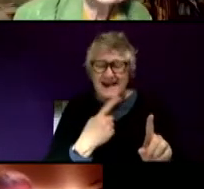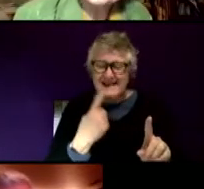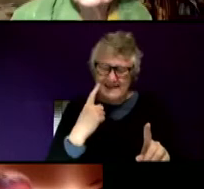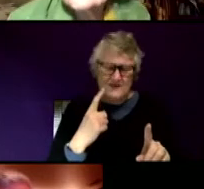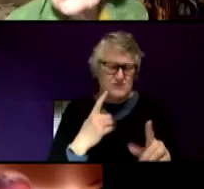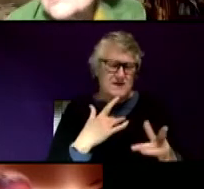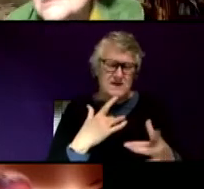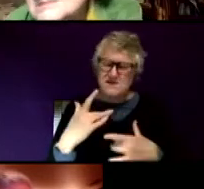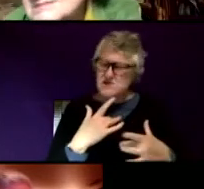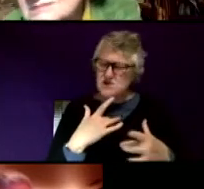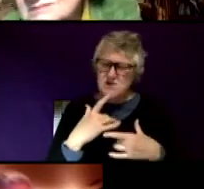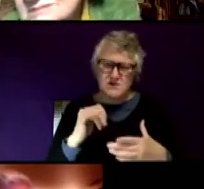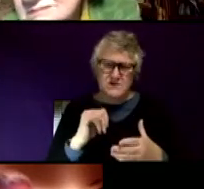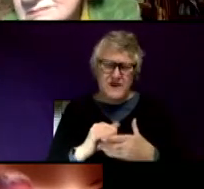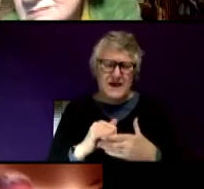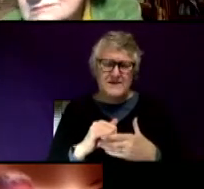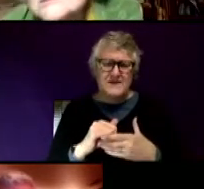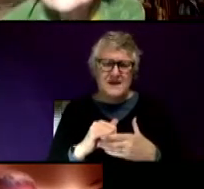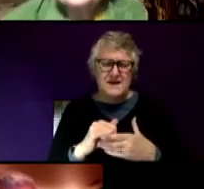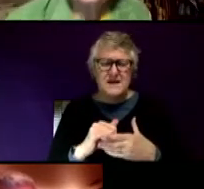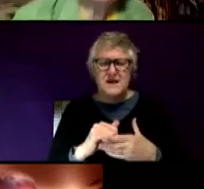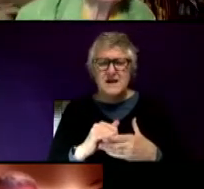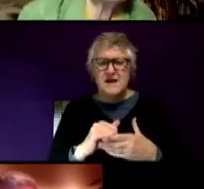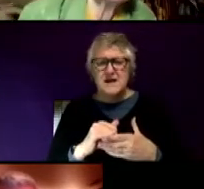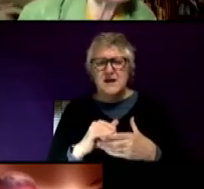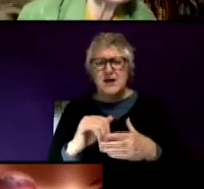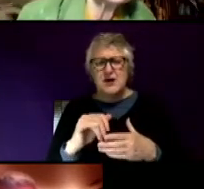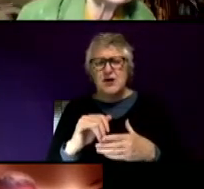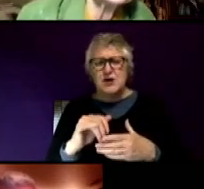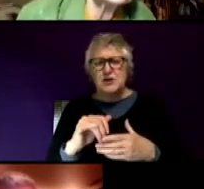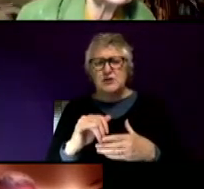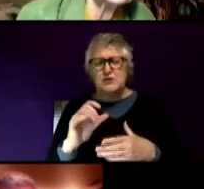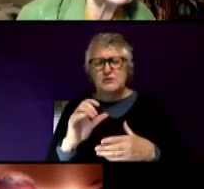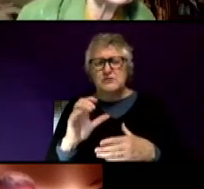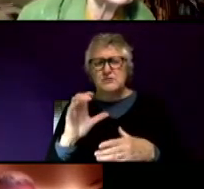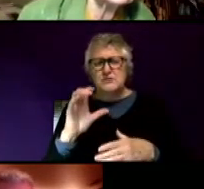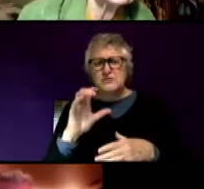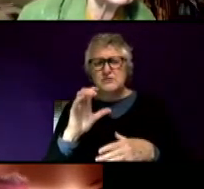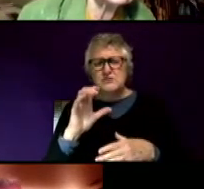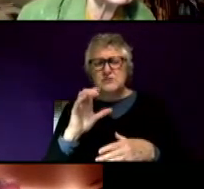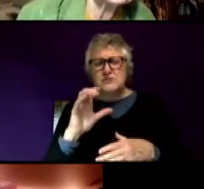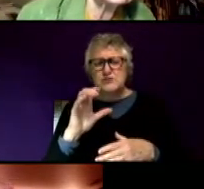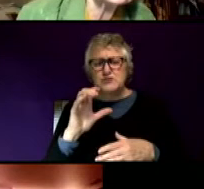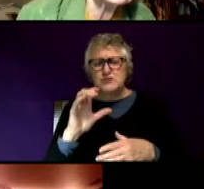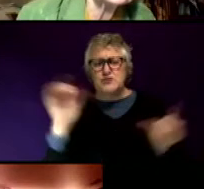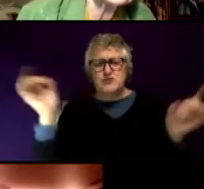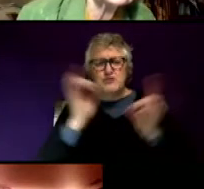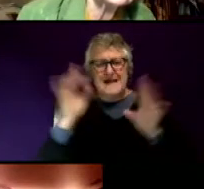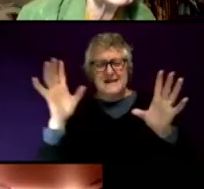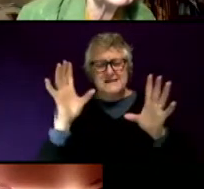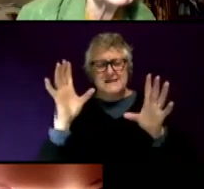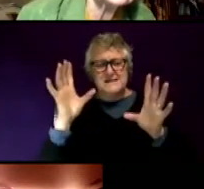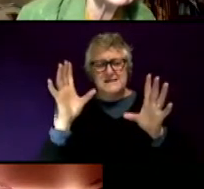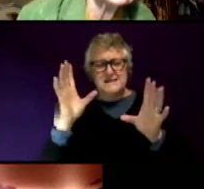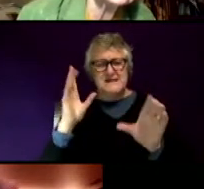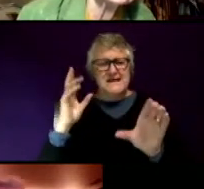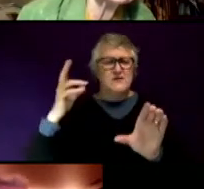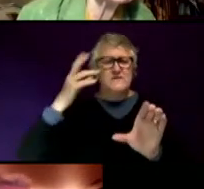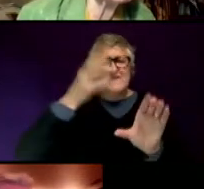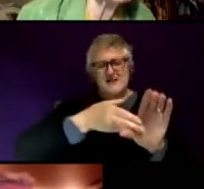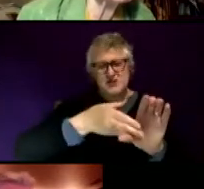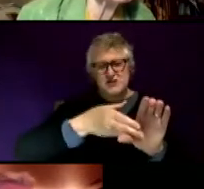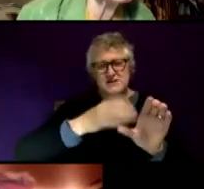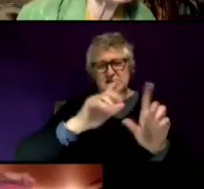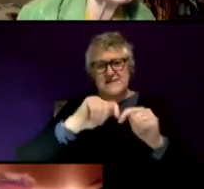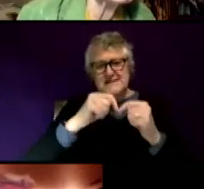enhanced crisis intervention team, which are the guys that have the extra 40 hours of crisis intervention training and